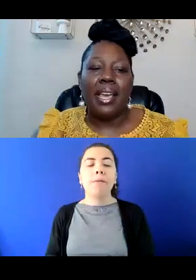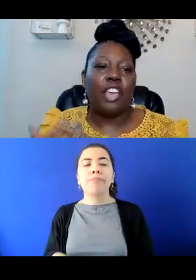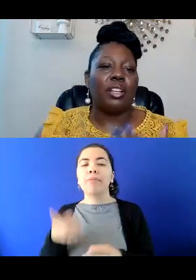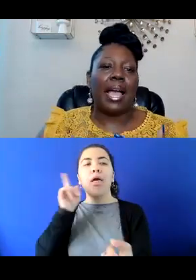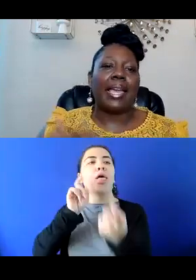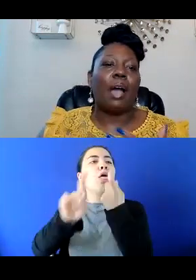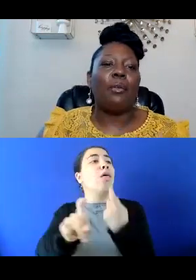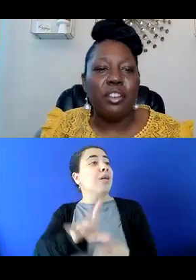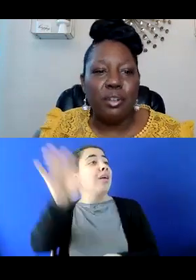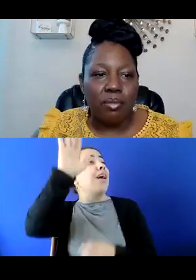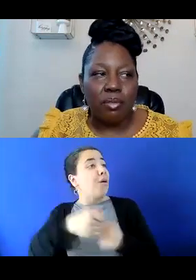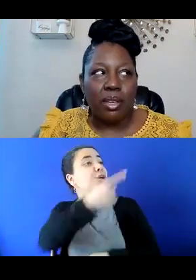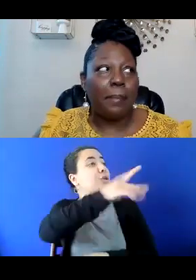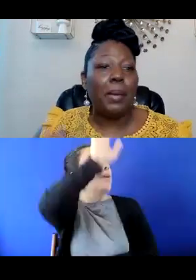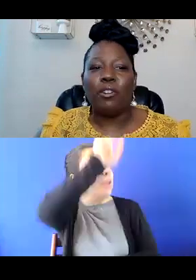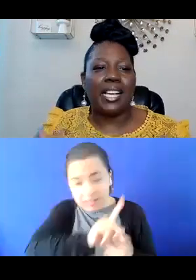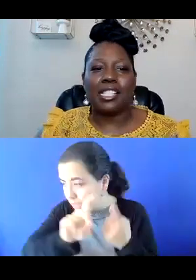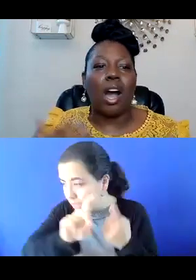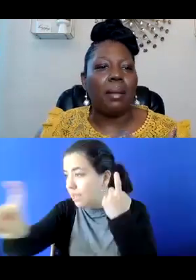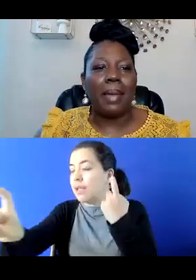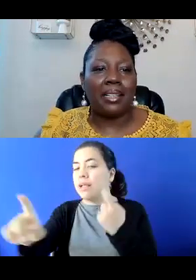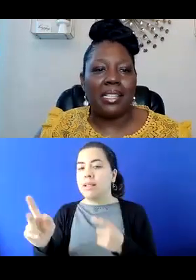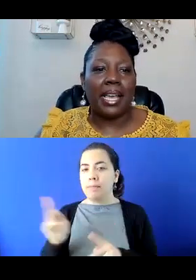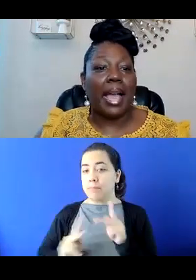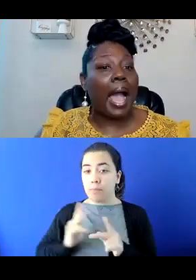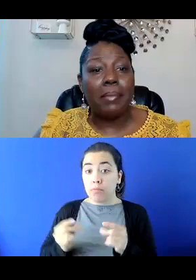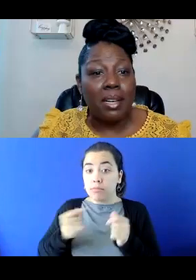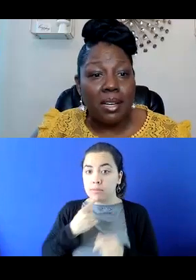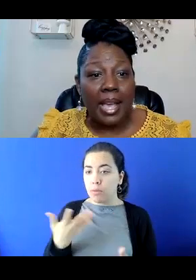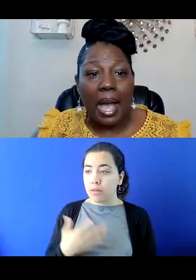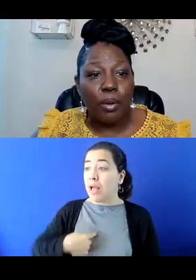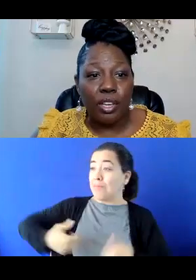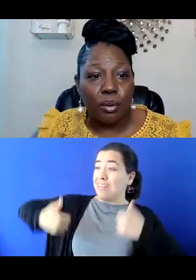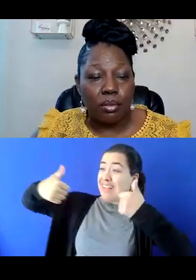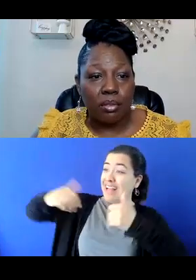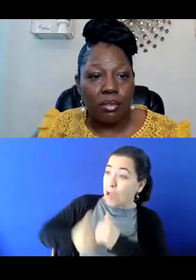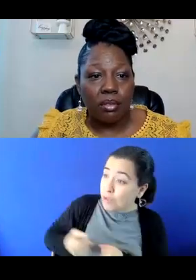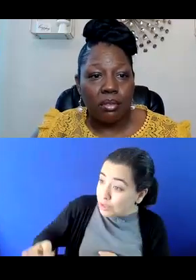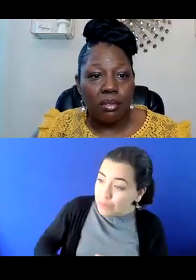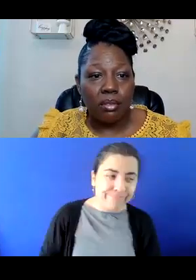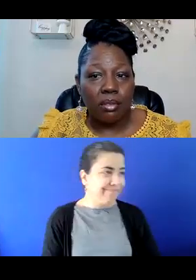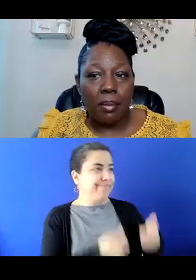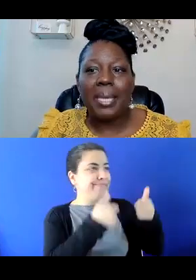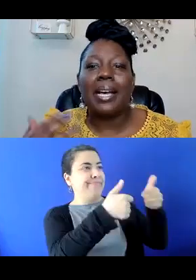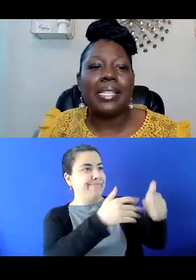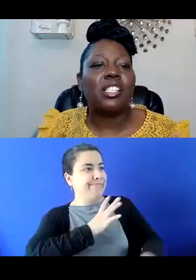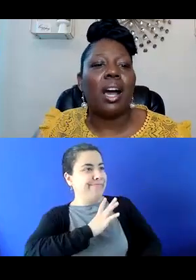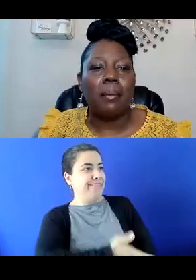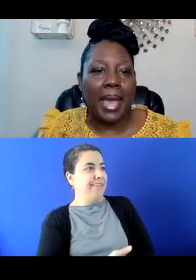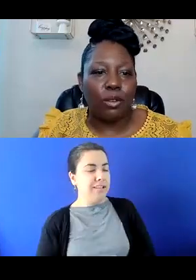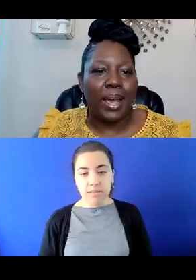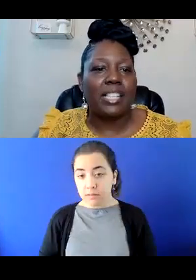morning and you're like, how are you? And people just automatically say, I'm good. How are you? Because